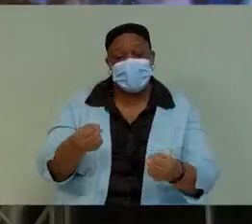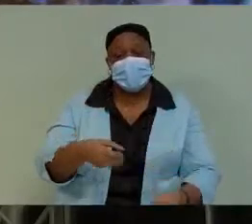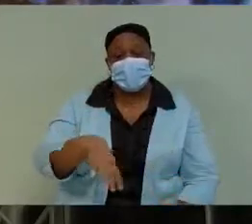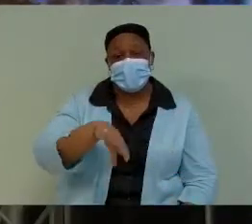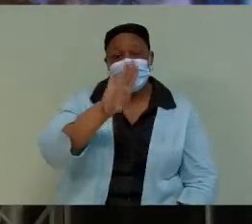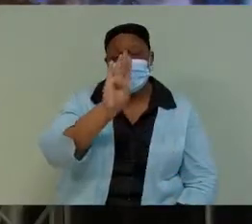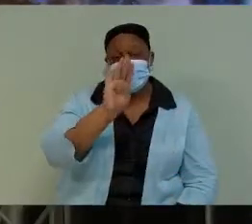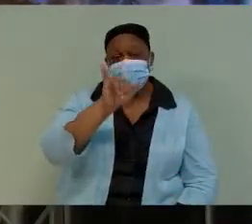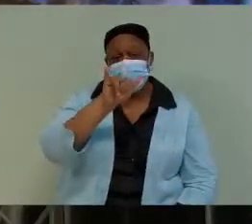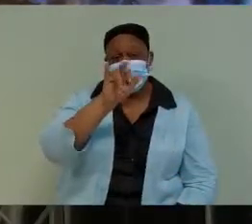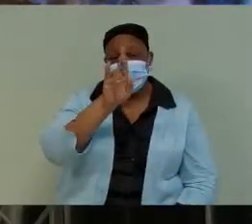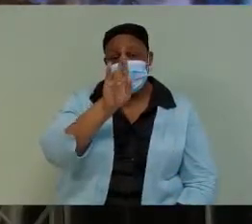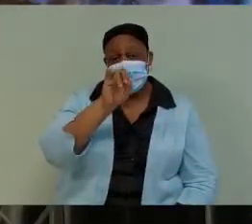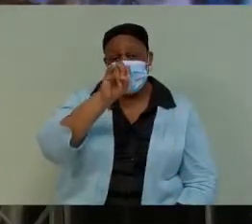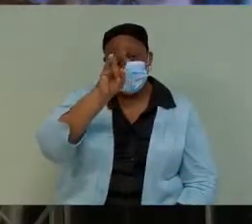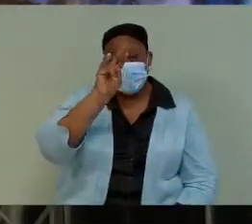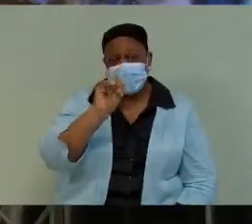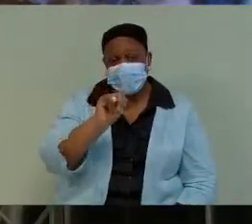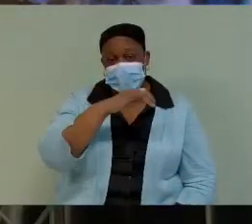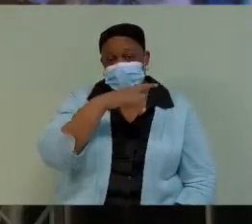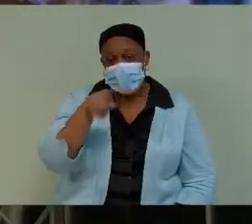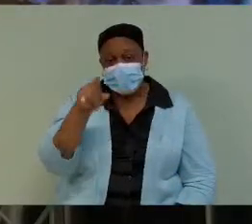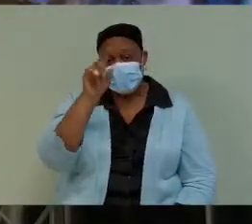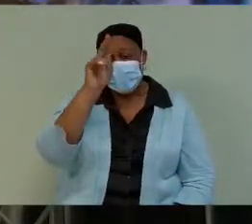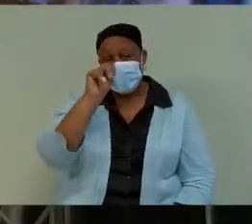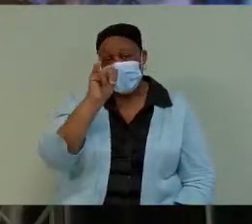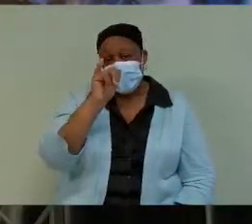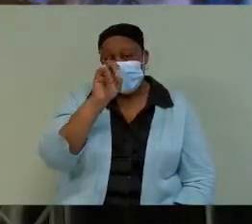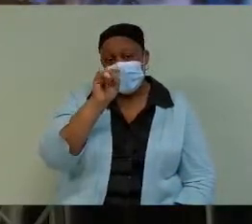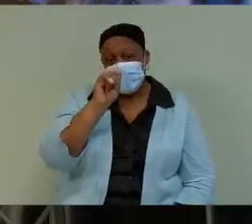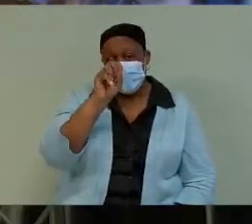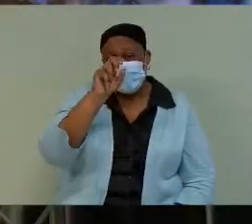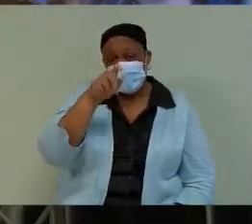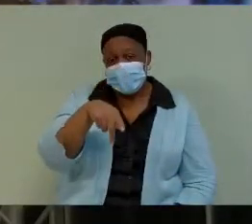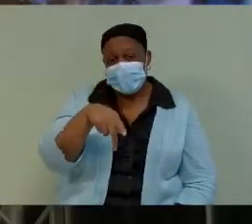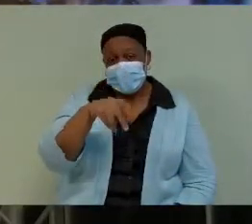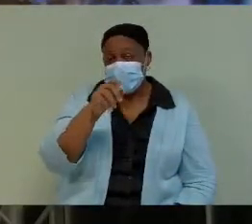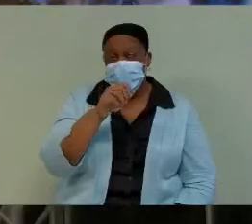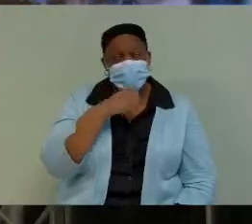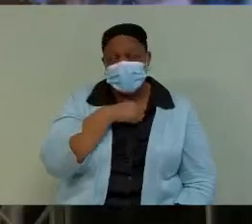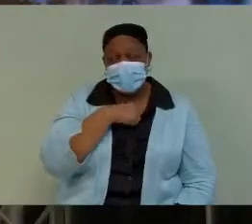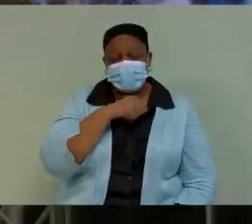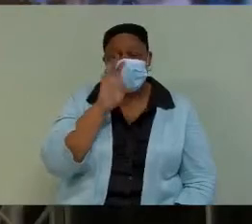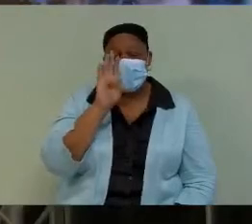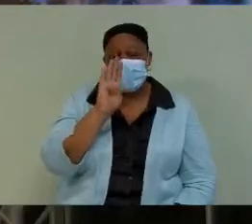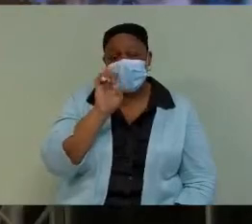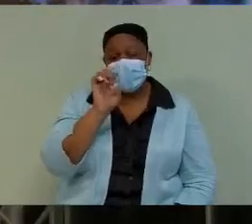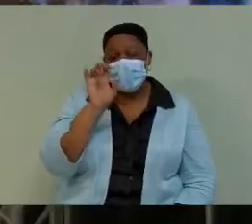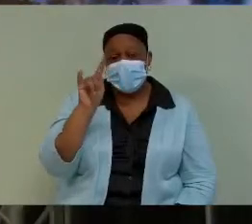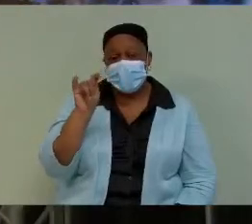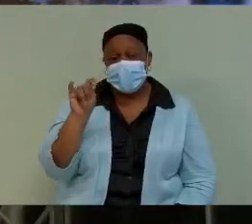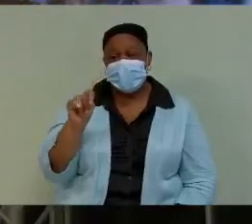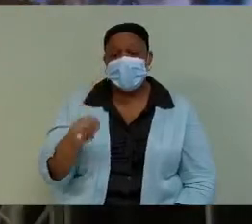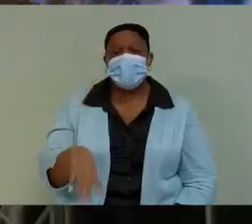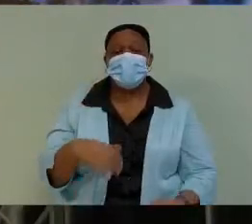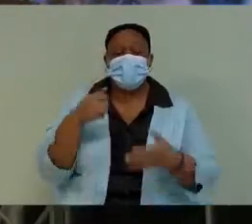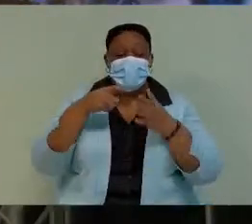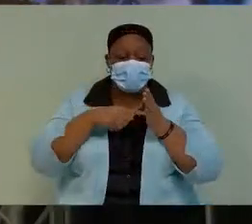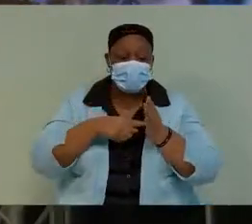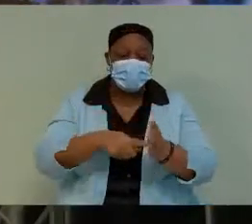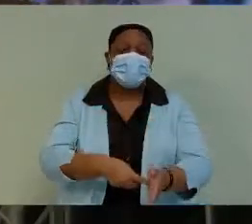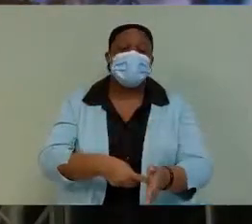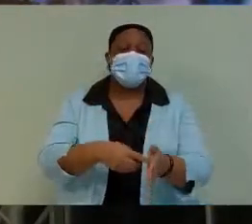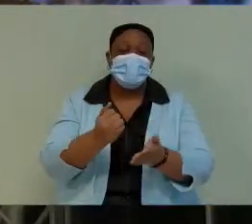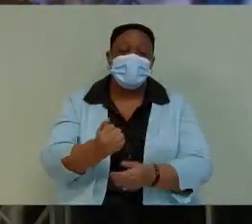Byron Nisbet, who came and definitely showed her support for all that is happening here at